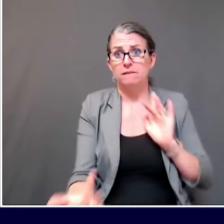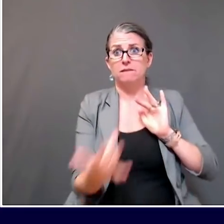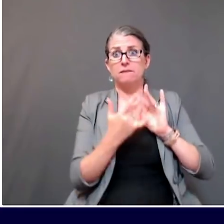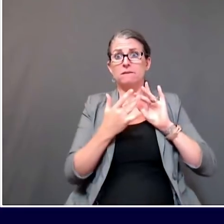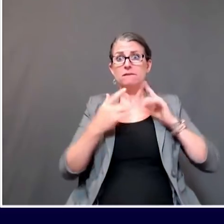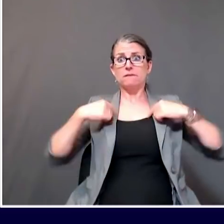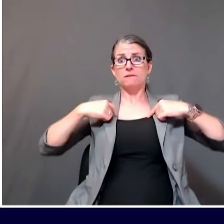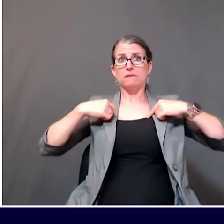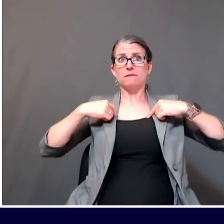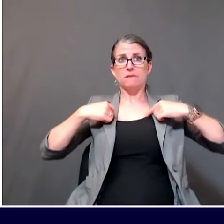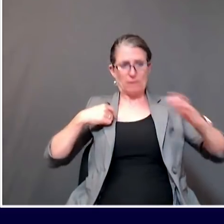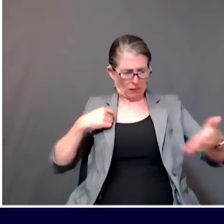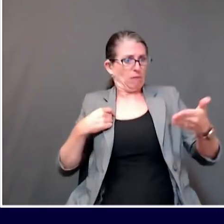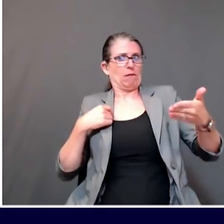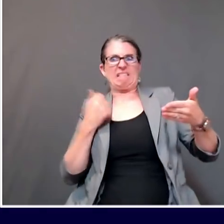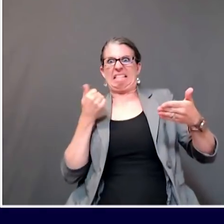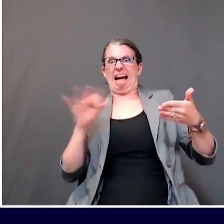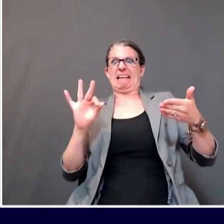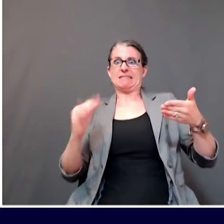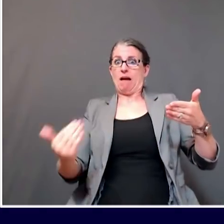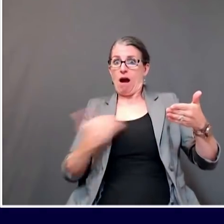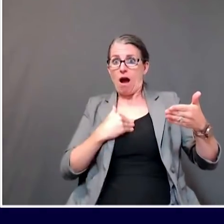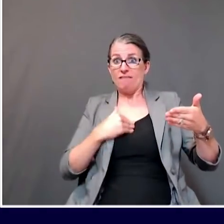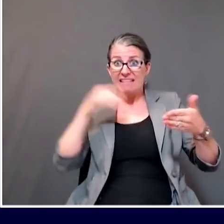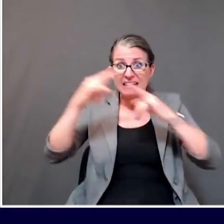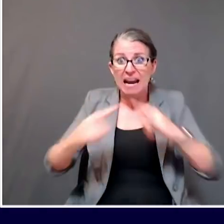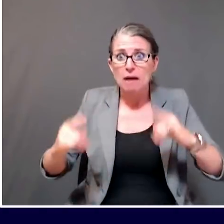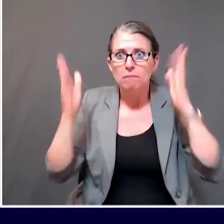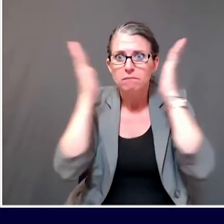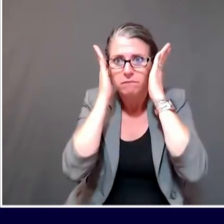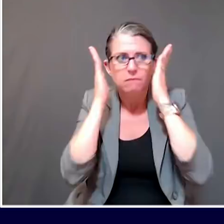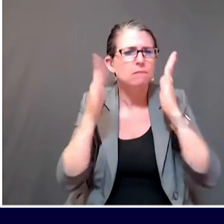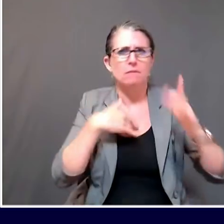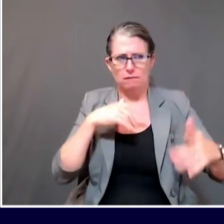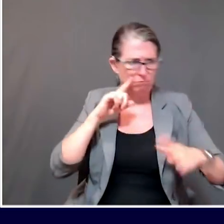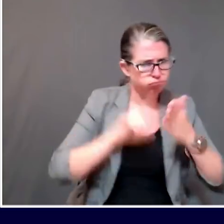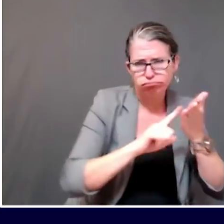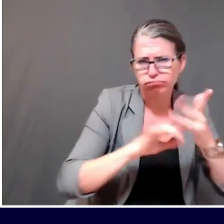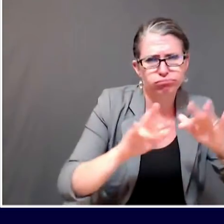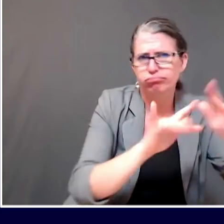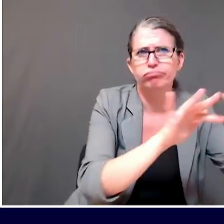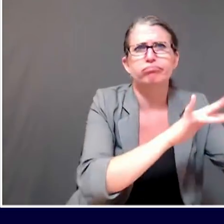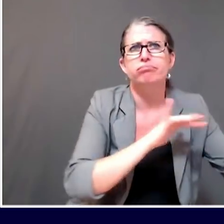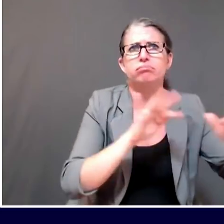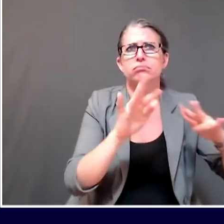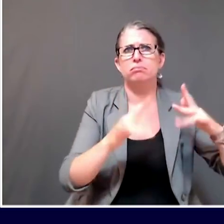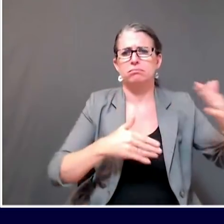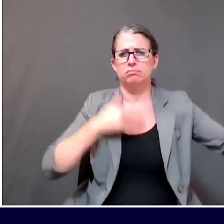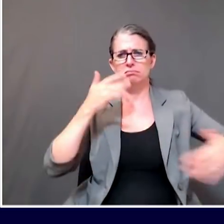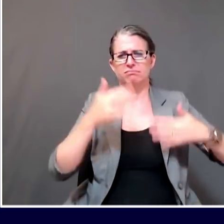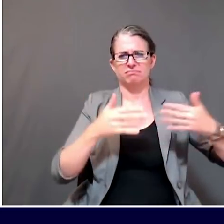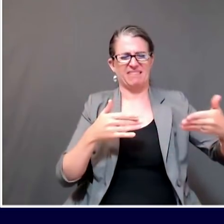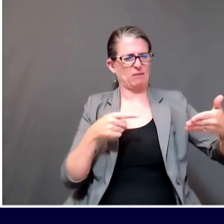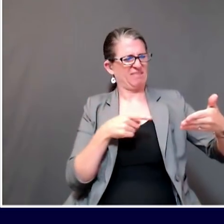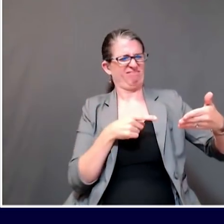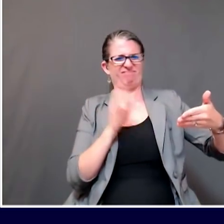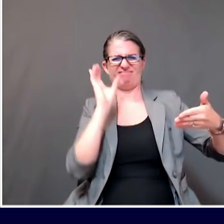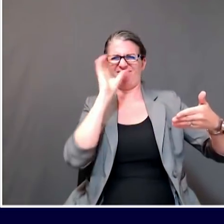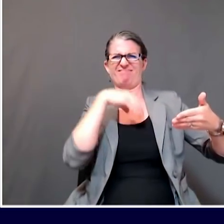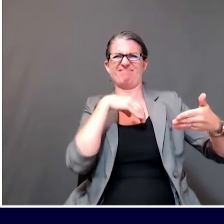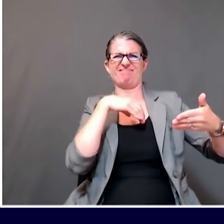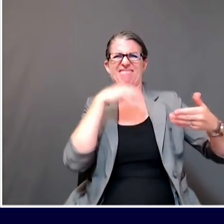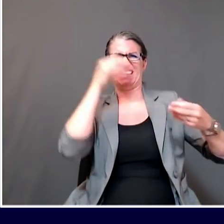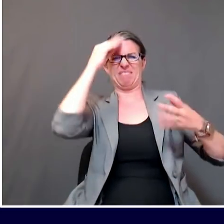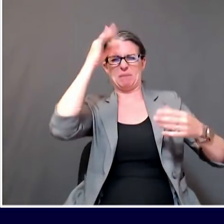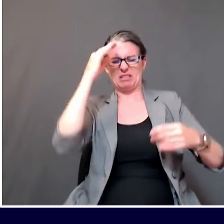investigation process. We noticed that the pieces weren't quite adding up. Everyone had tested positive previously. No one was